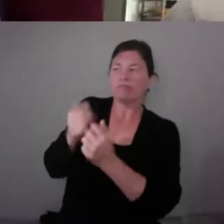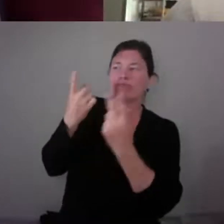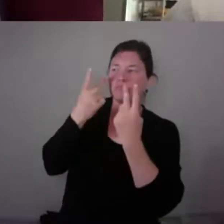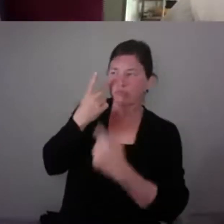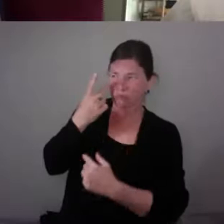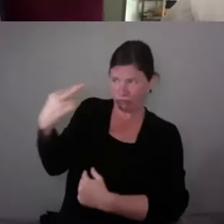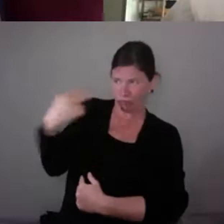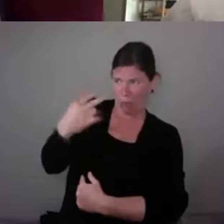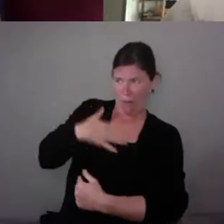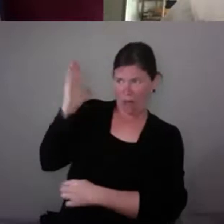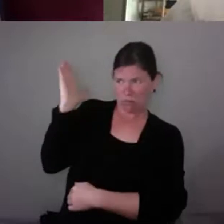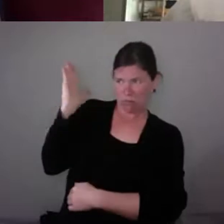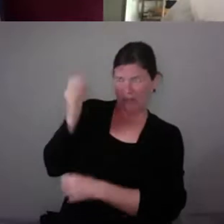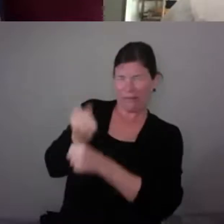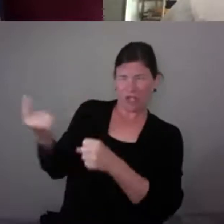uh last year